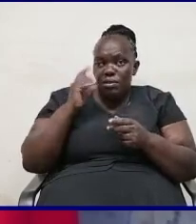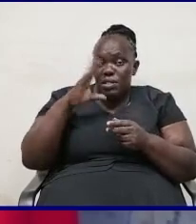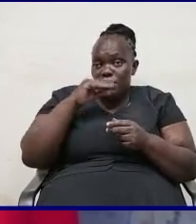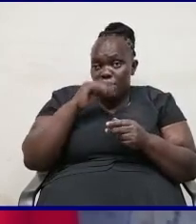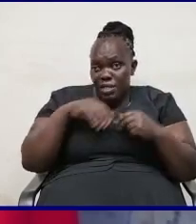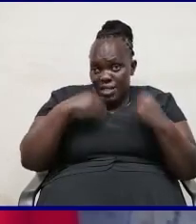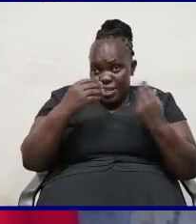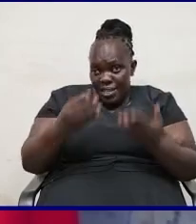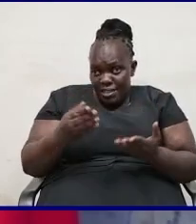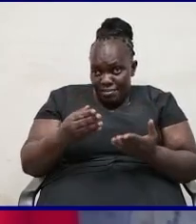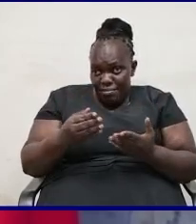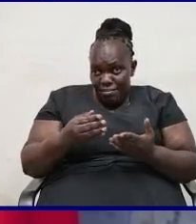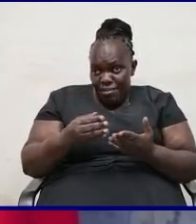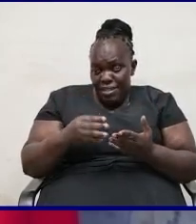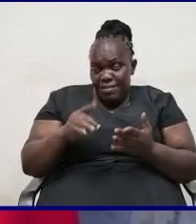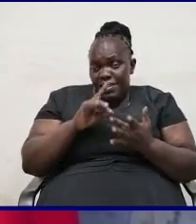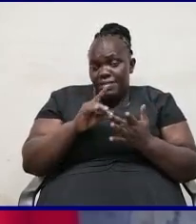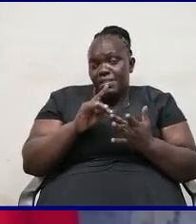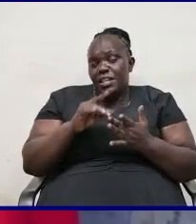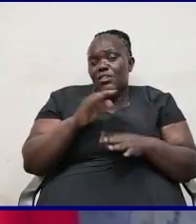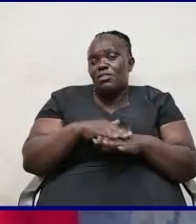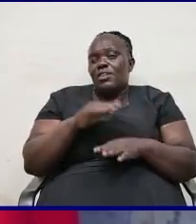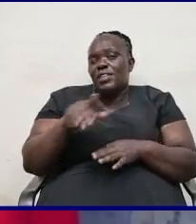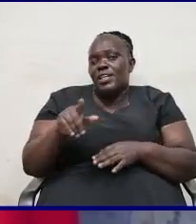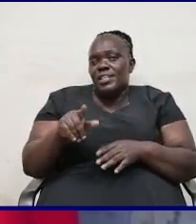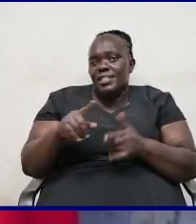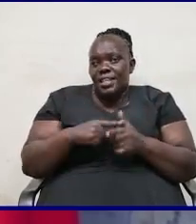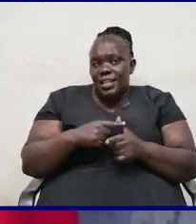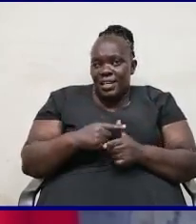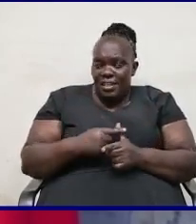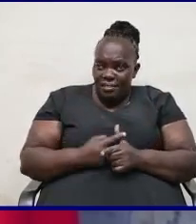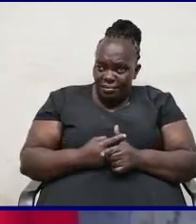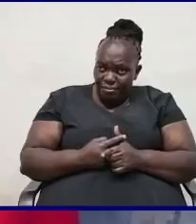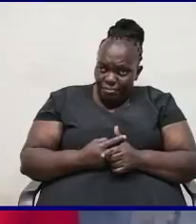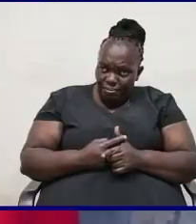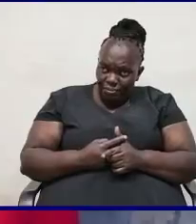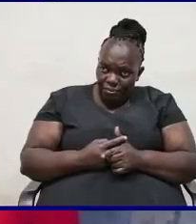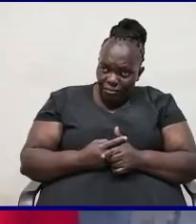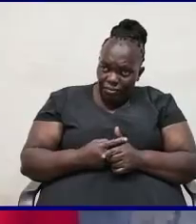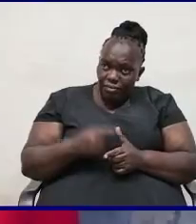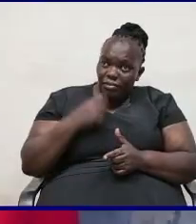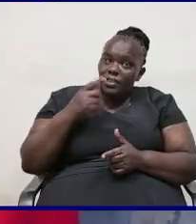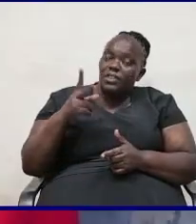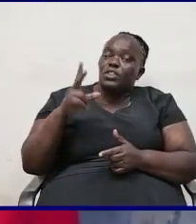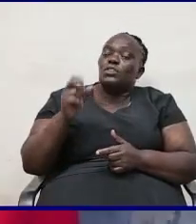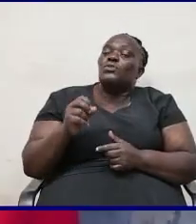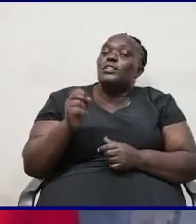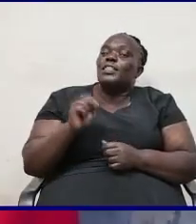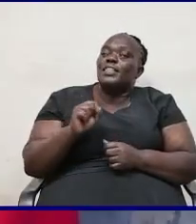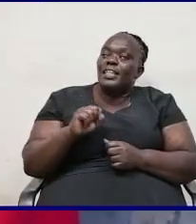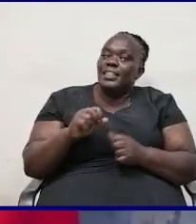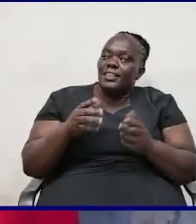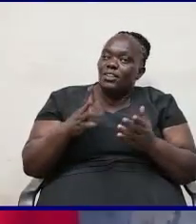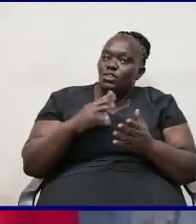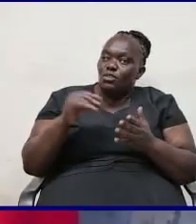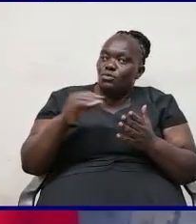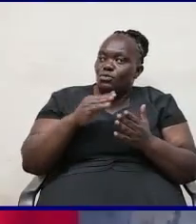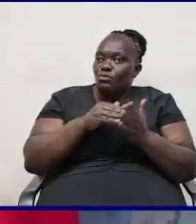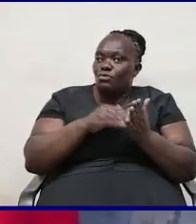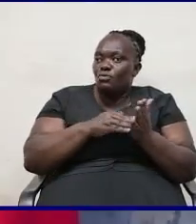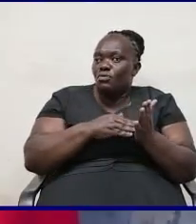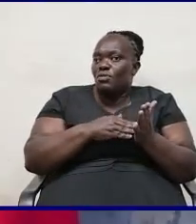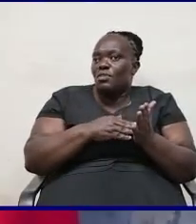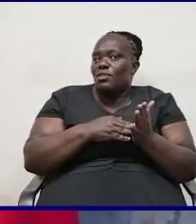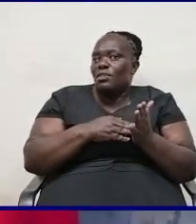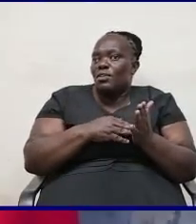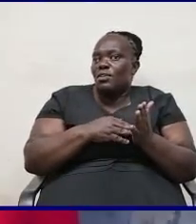Spox, you need to give me to come specifically on that one. Okay. So that I can... I think I'm being told that we are less than 20 seconds. We can quickly go through the other